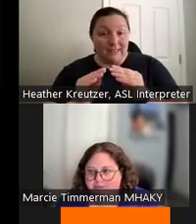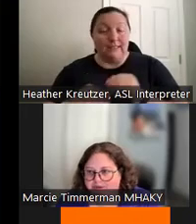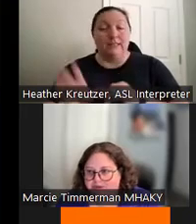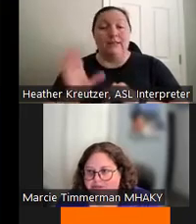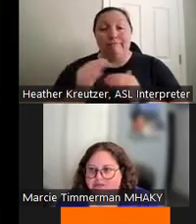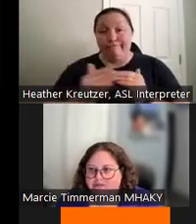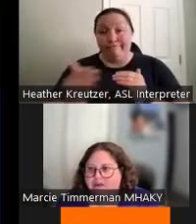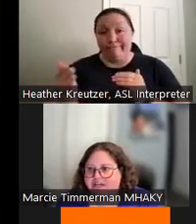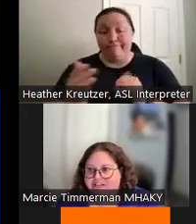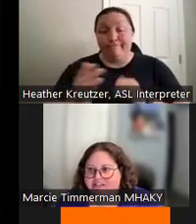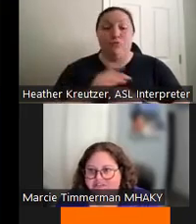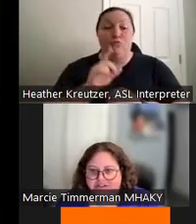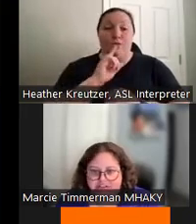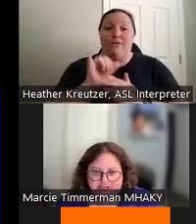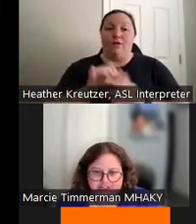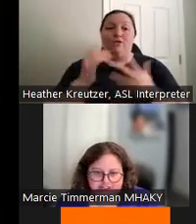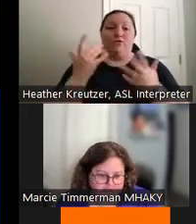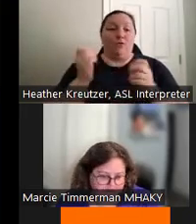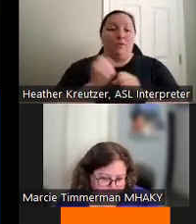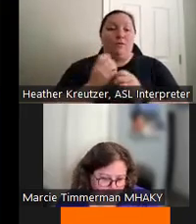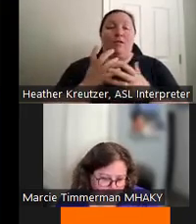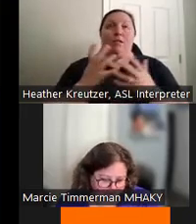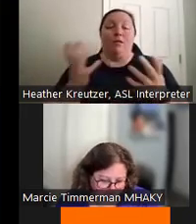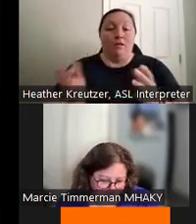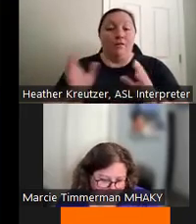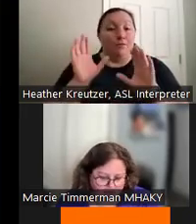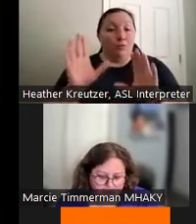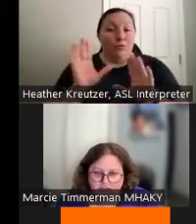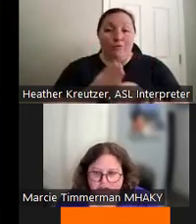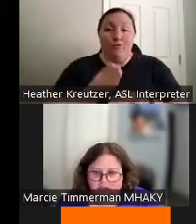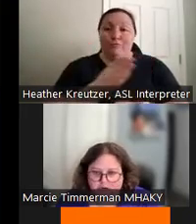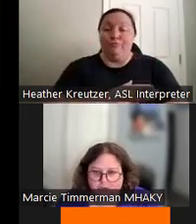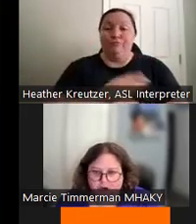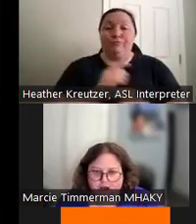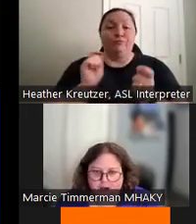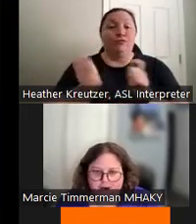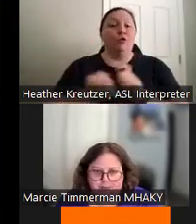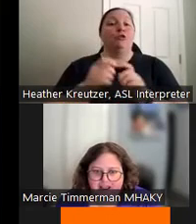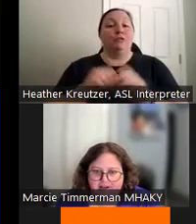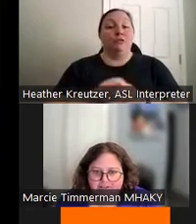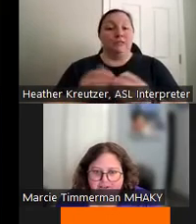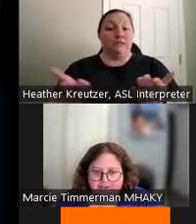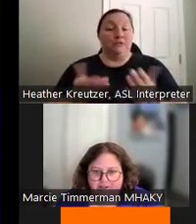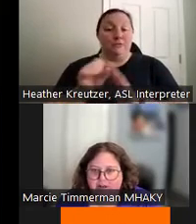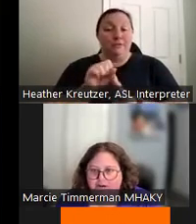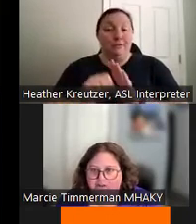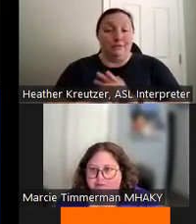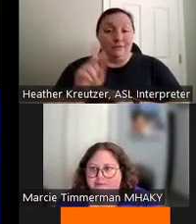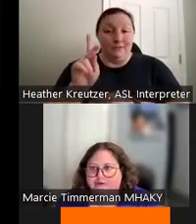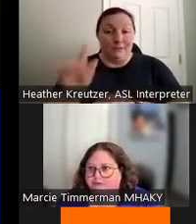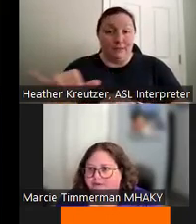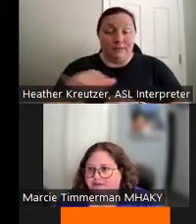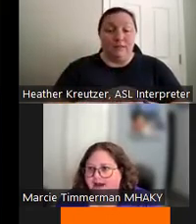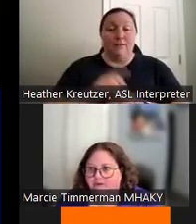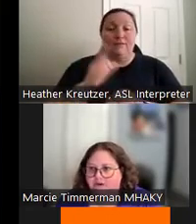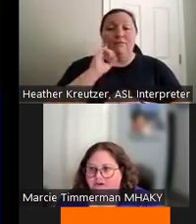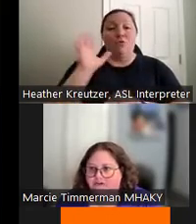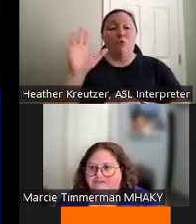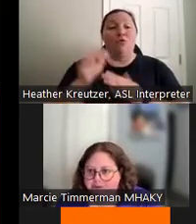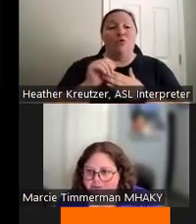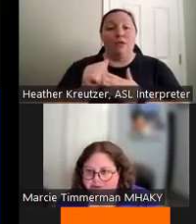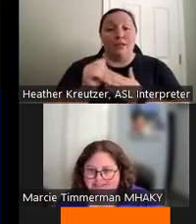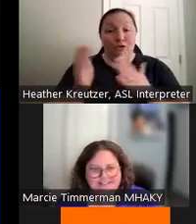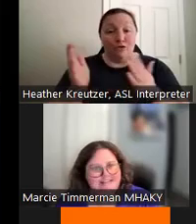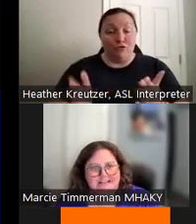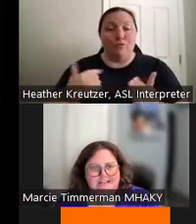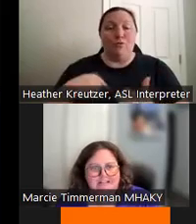has already produced many significant changes across the Commonwealth. So on behalf of her leadership for that, we